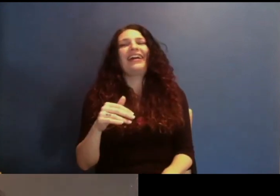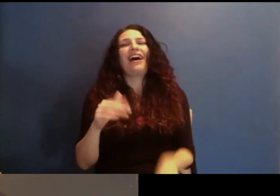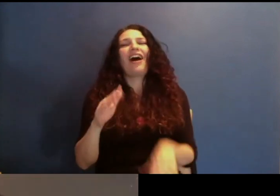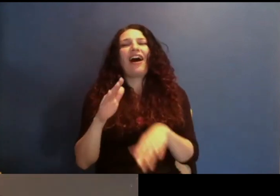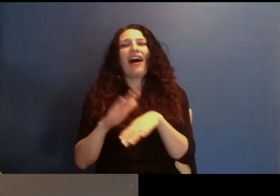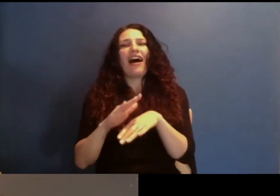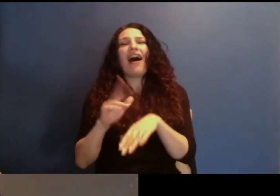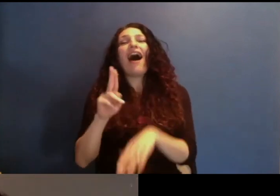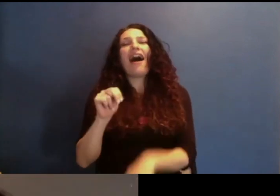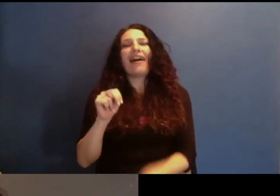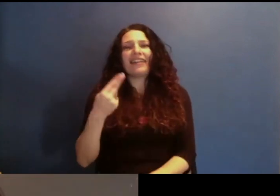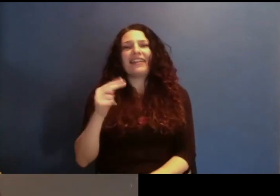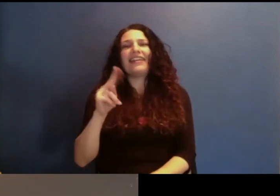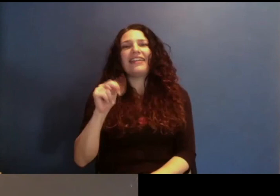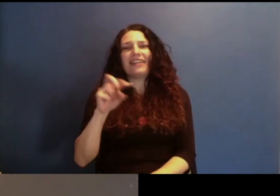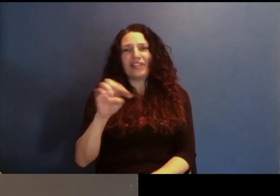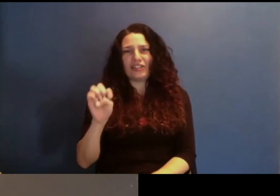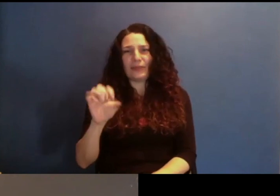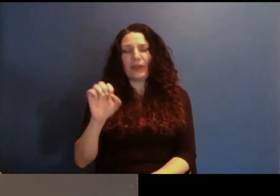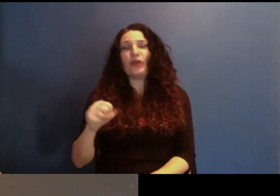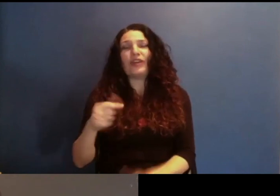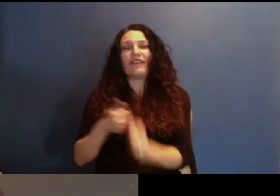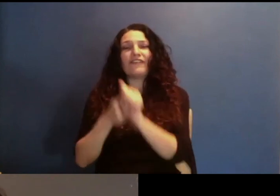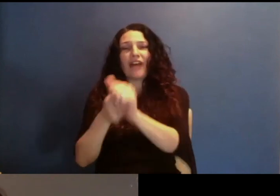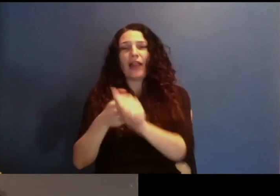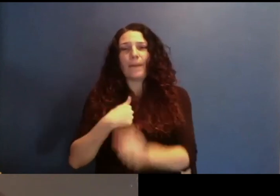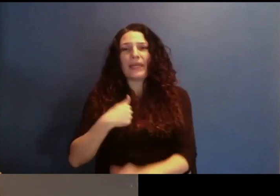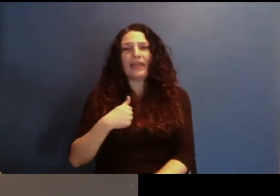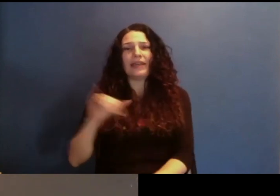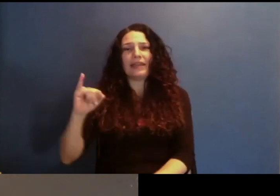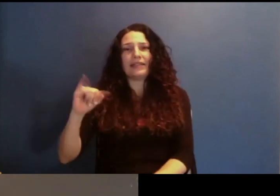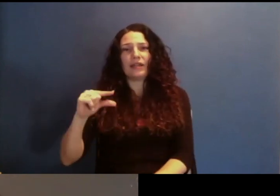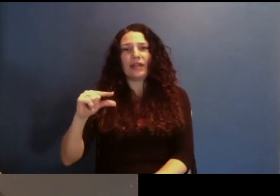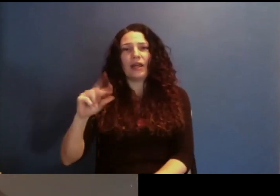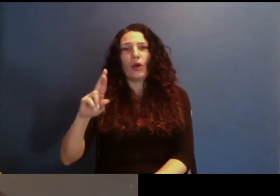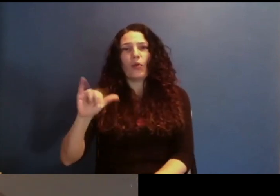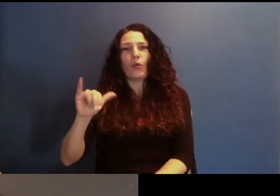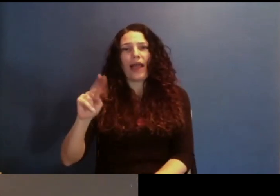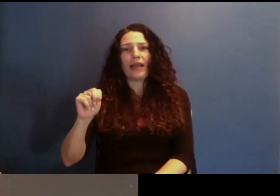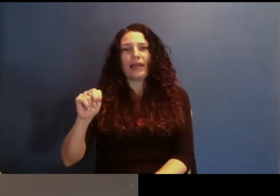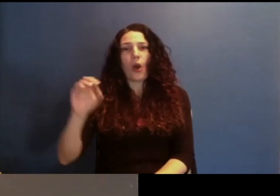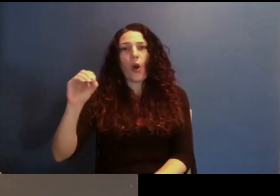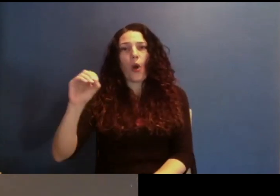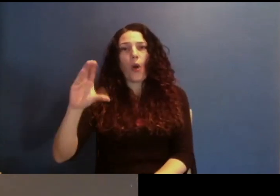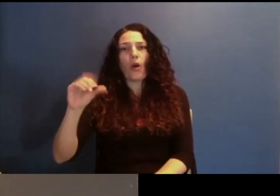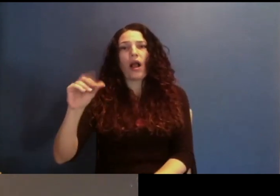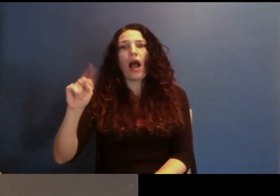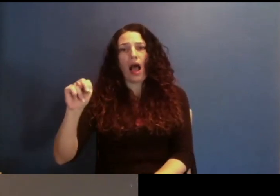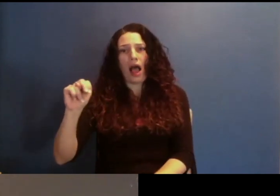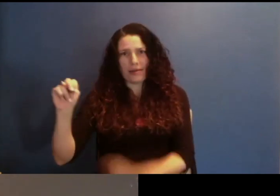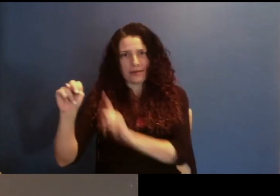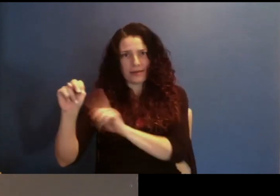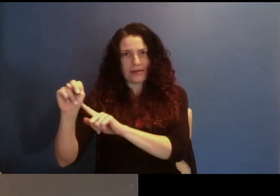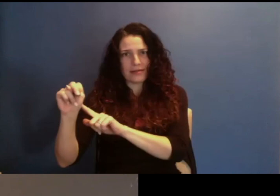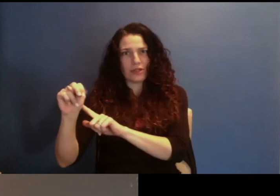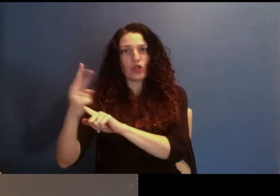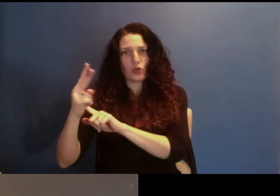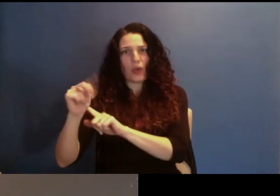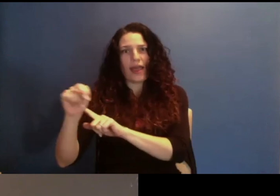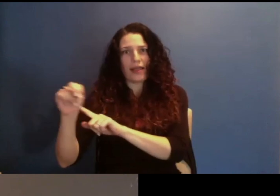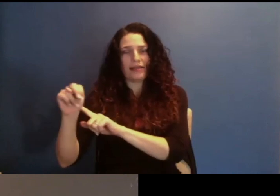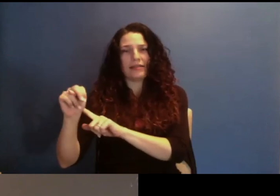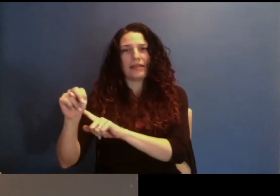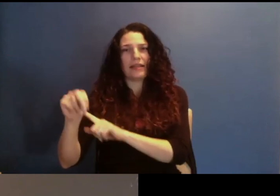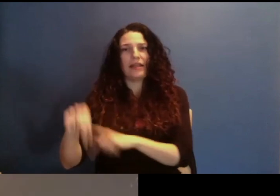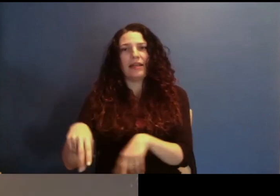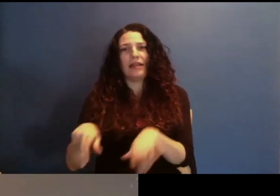so inclined, you can follow me on Instagram, Ryan Oconn, OCONN, and then on Twitter, it's the